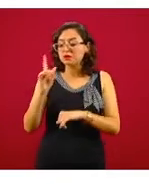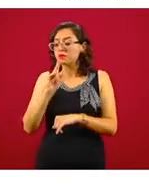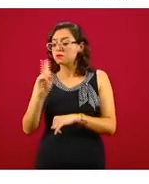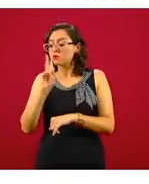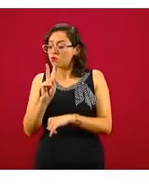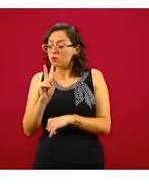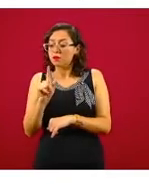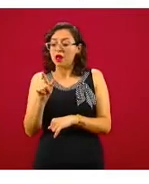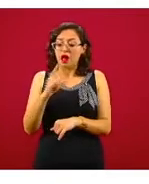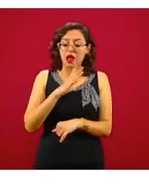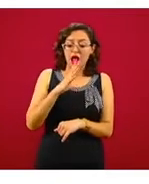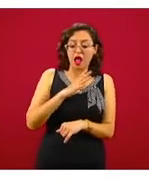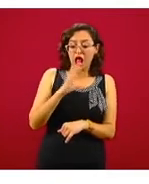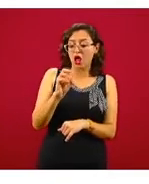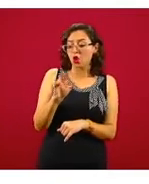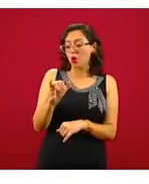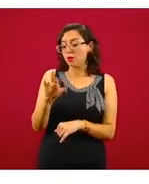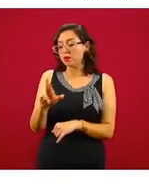And remember,